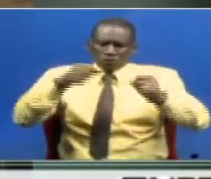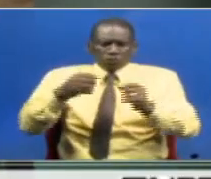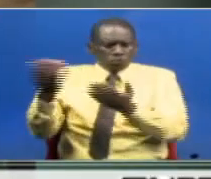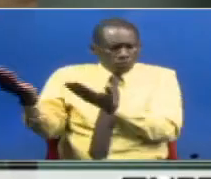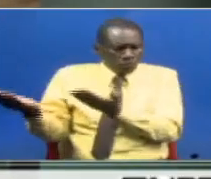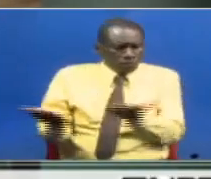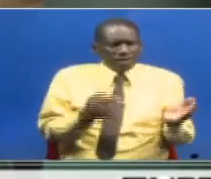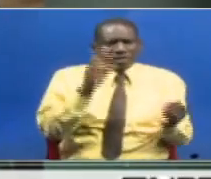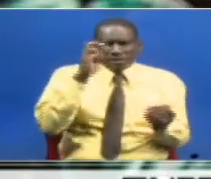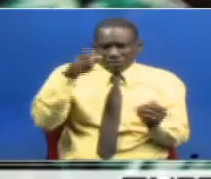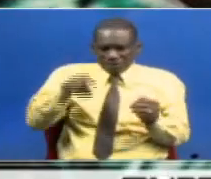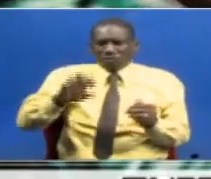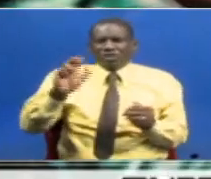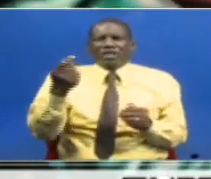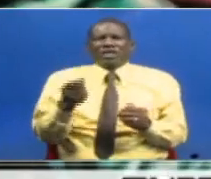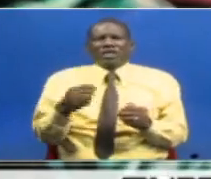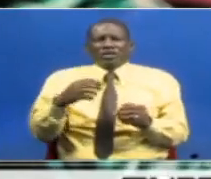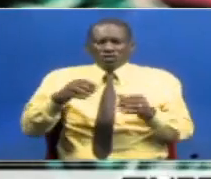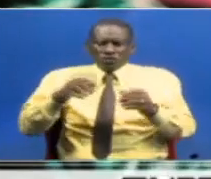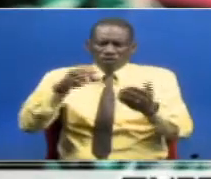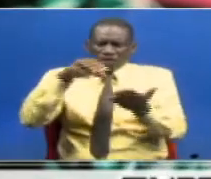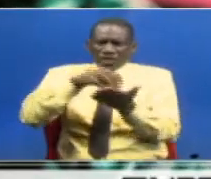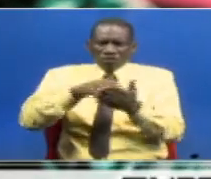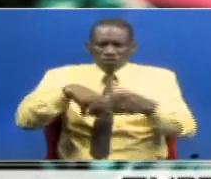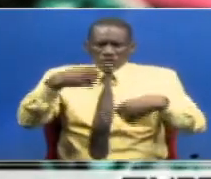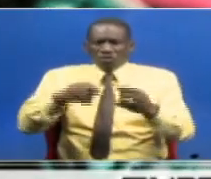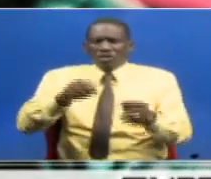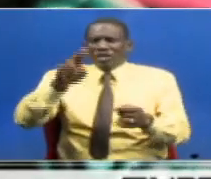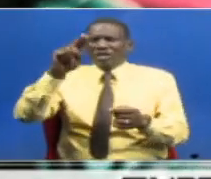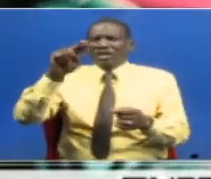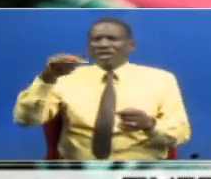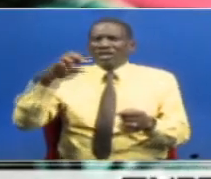of the suspects into Kenya for trial. Ngena Kirori, NTV.